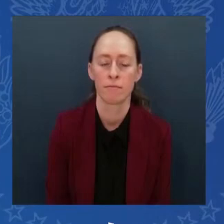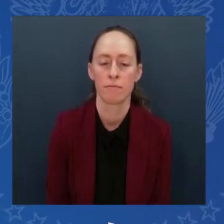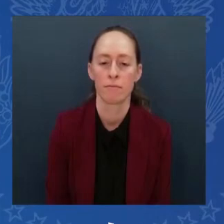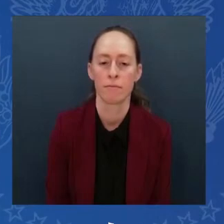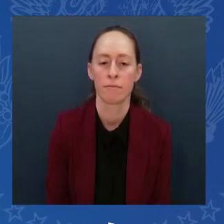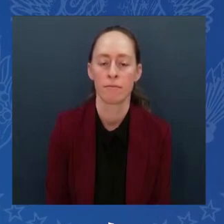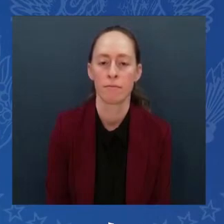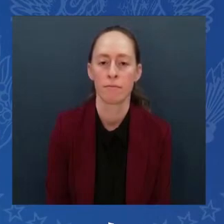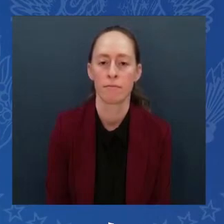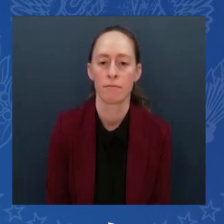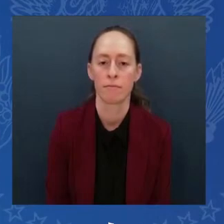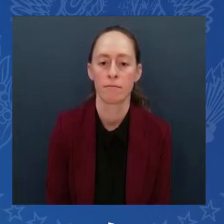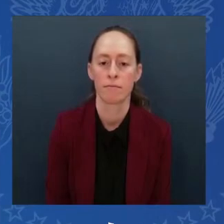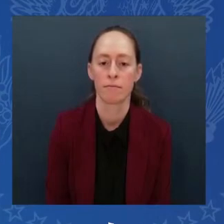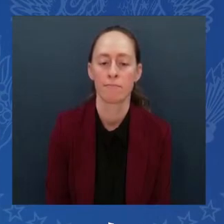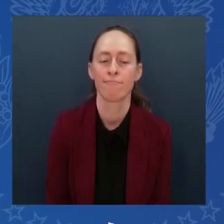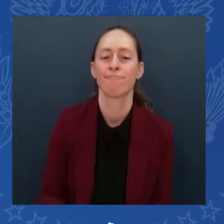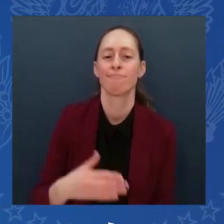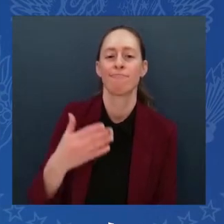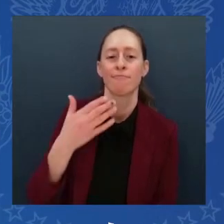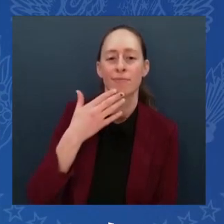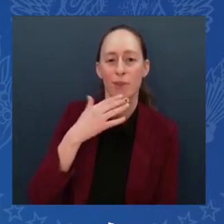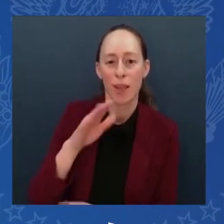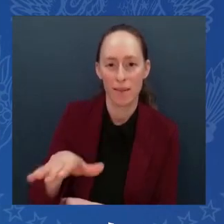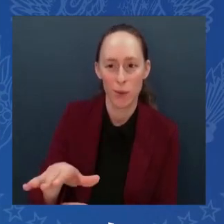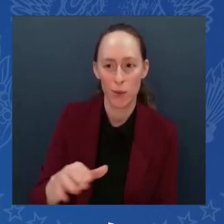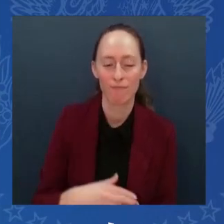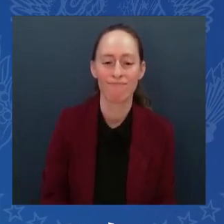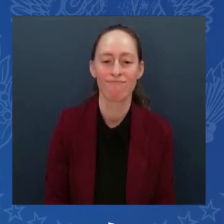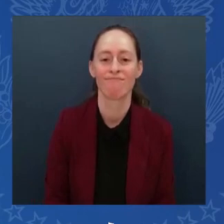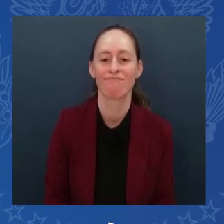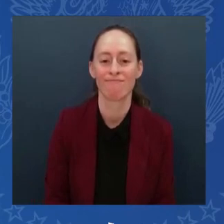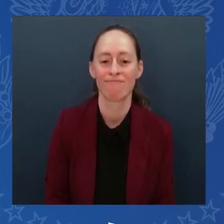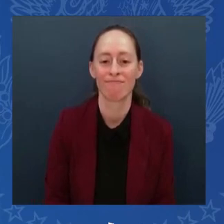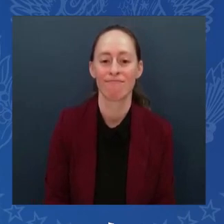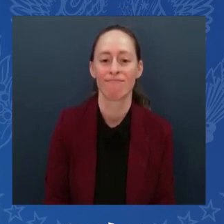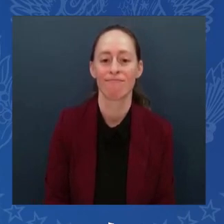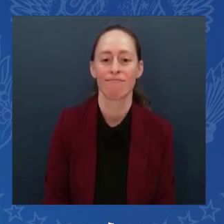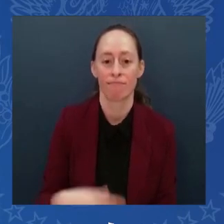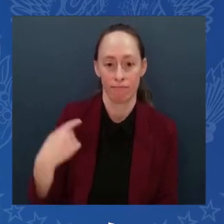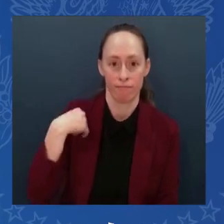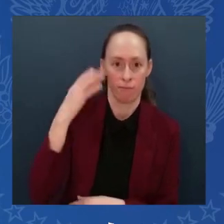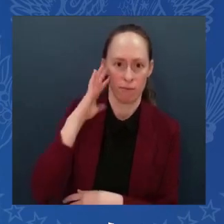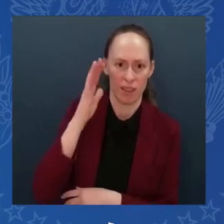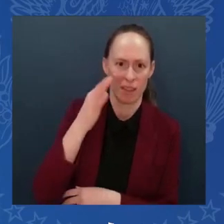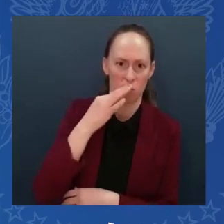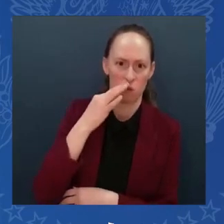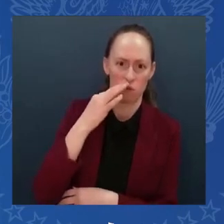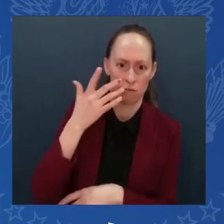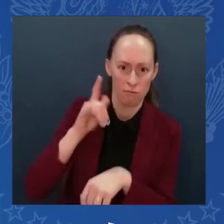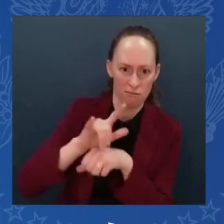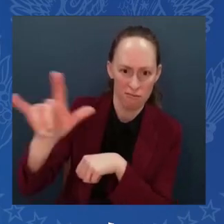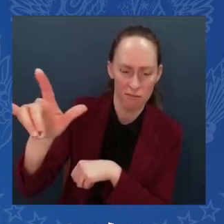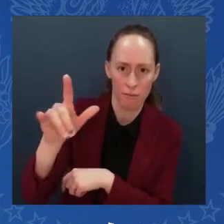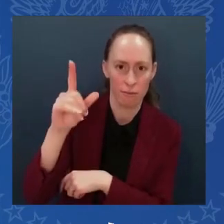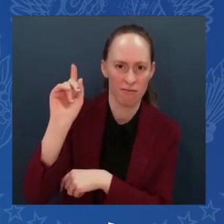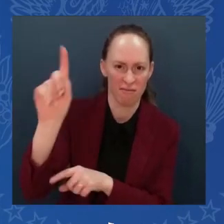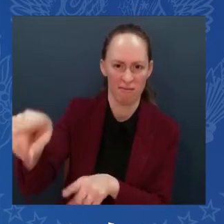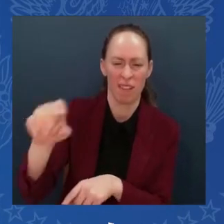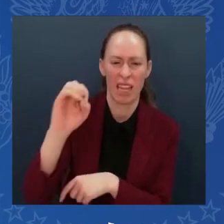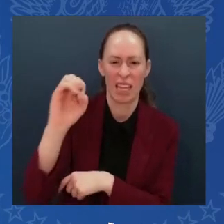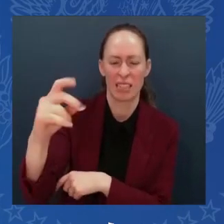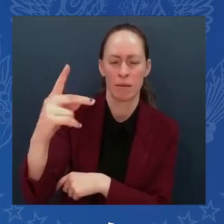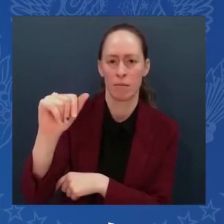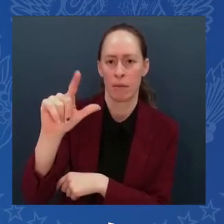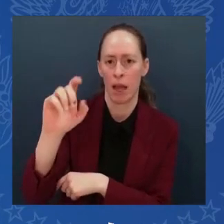Good afternoon. I'm heading off to East Palestine in a moment, but I wanted to say a few things this morning